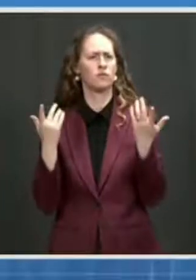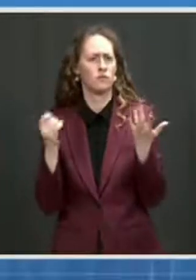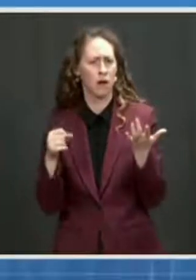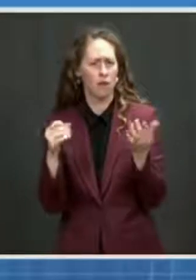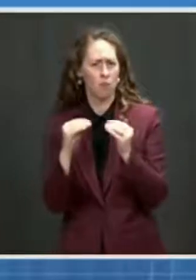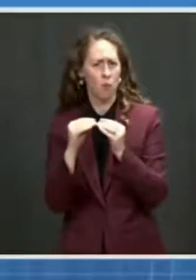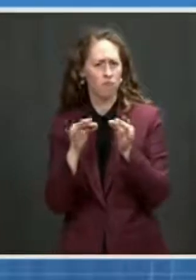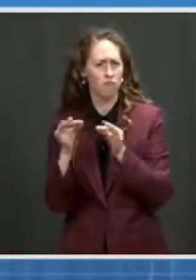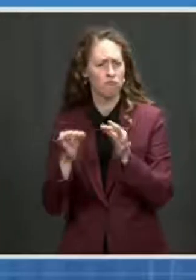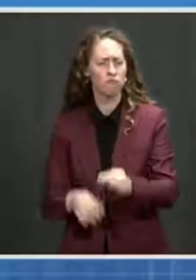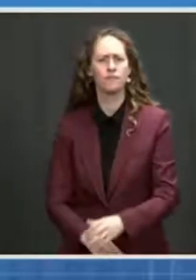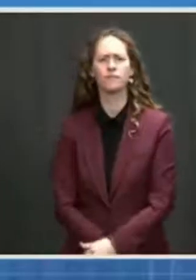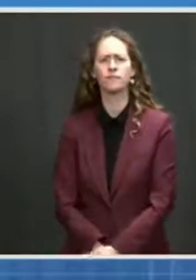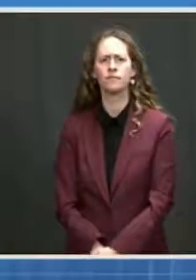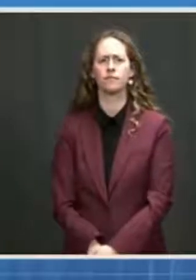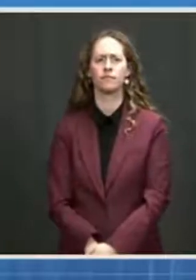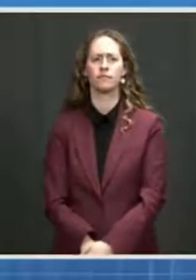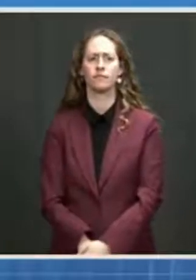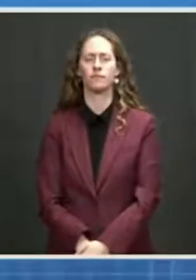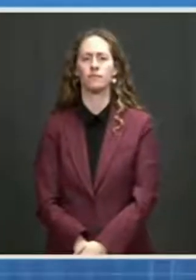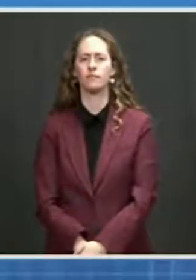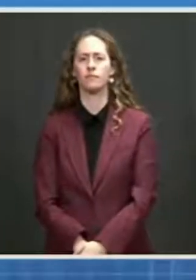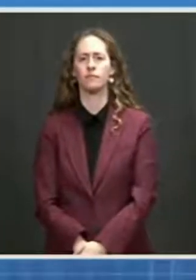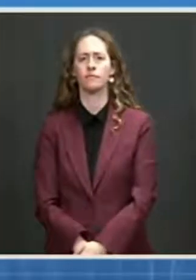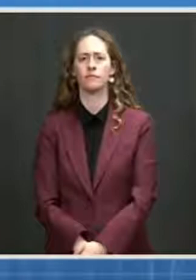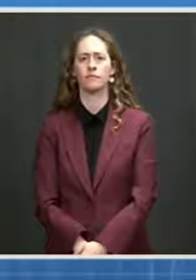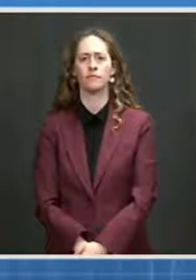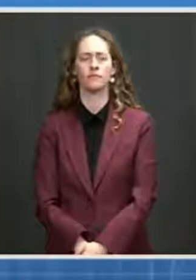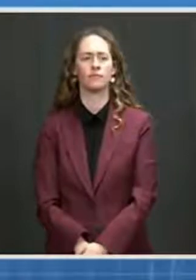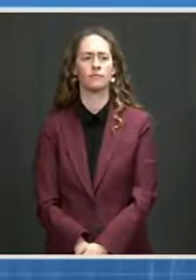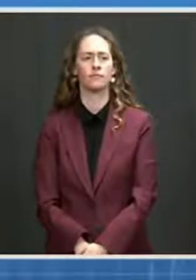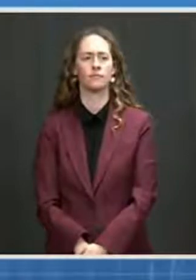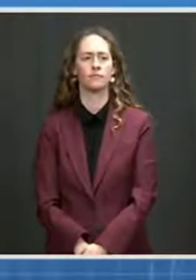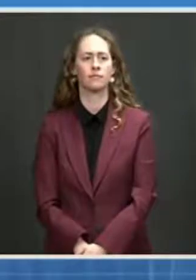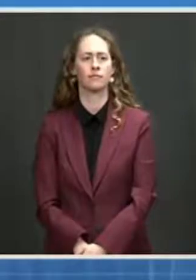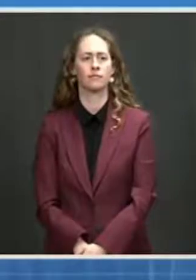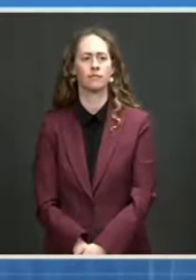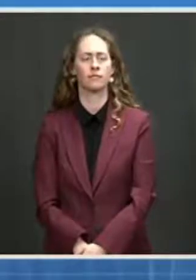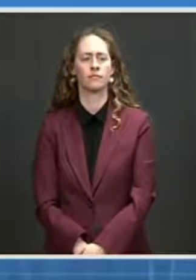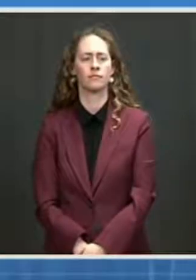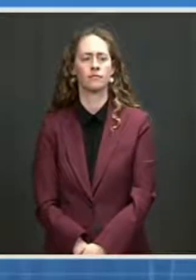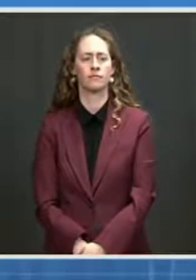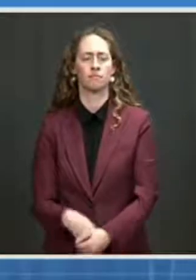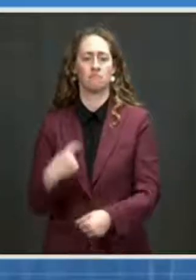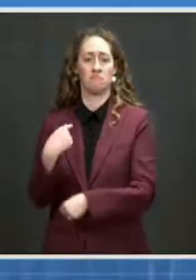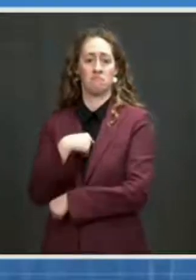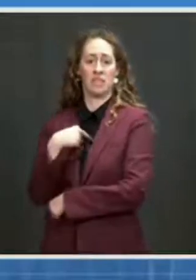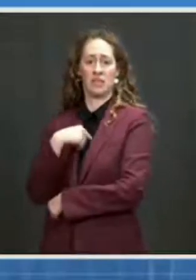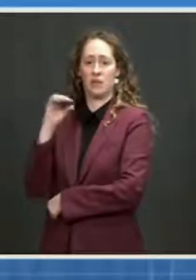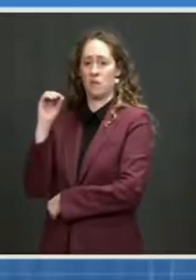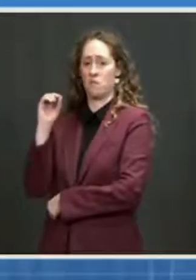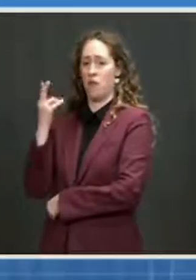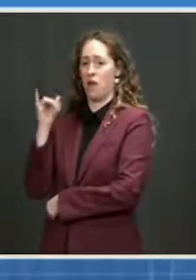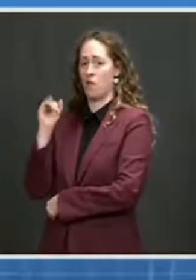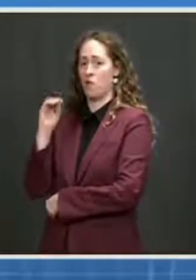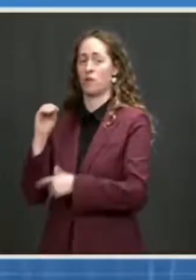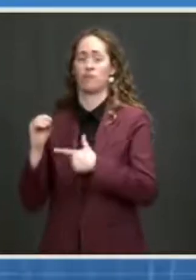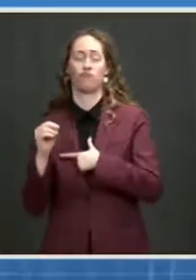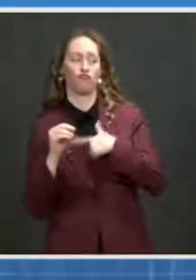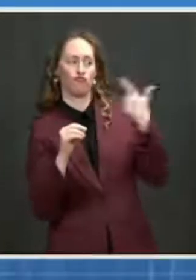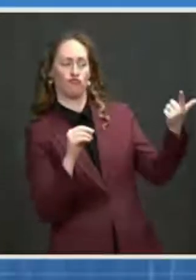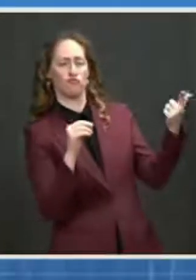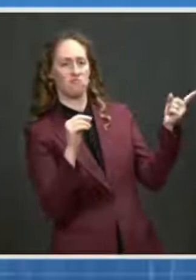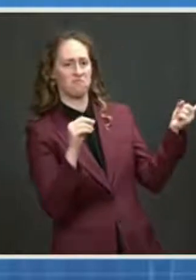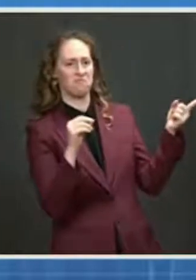take the question about Ohio, and Dr. Fauci, if you don't mind, to take the question about the dosing and the